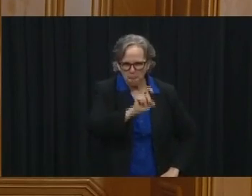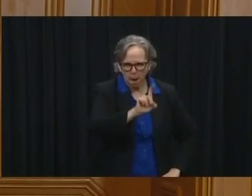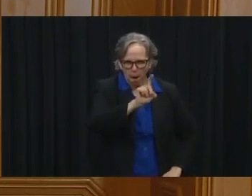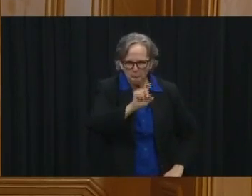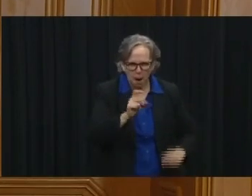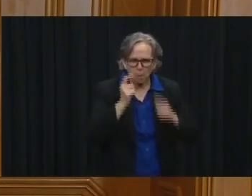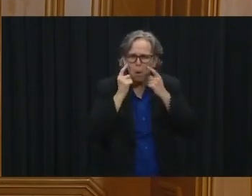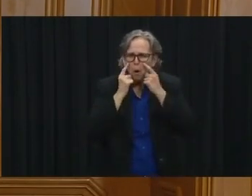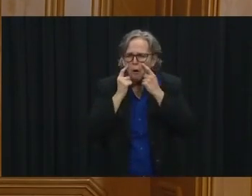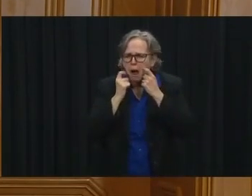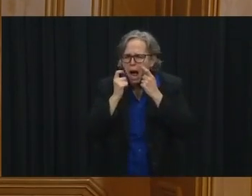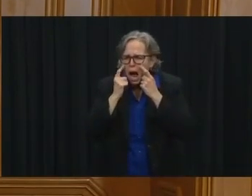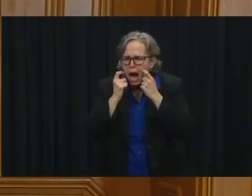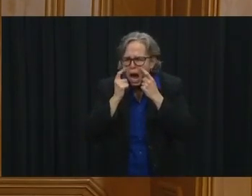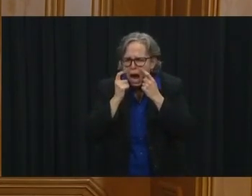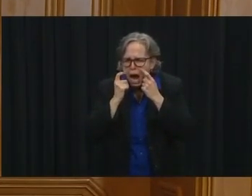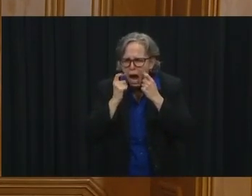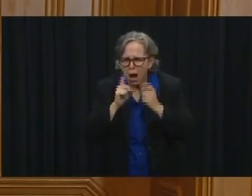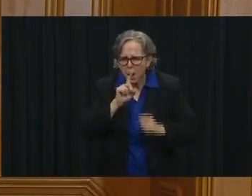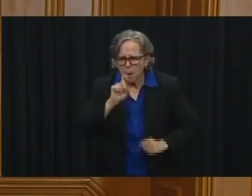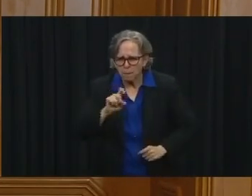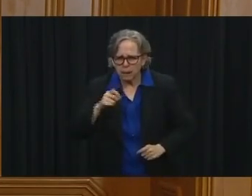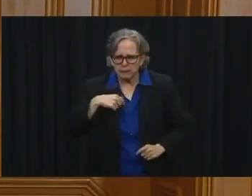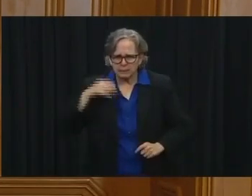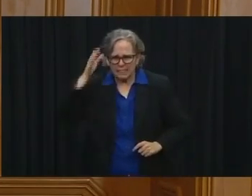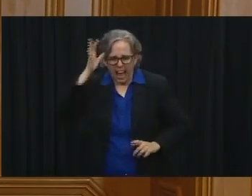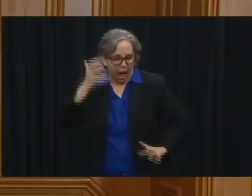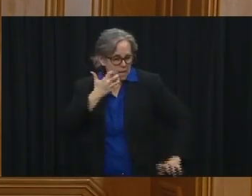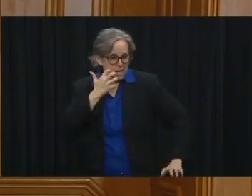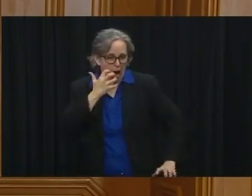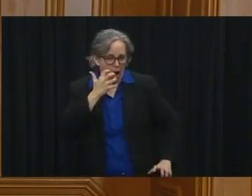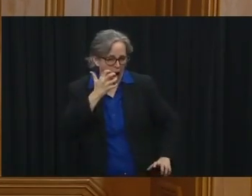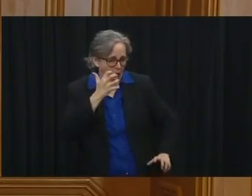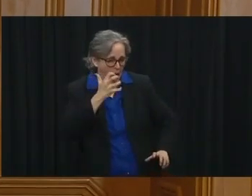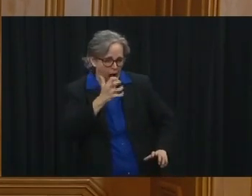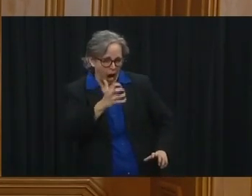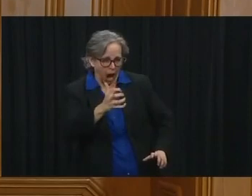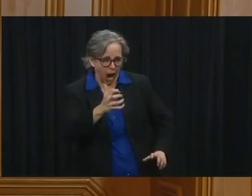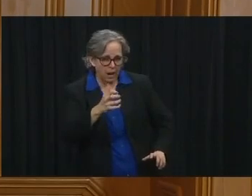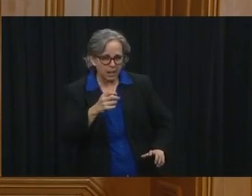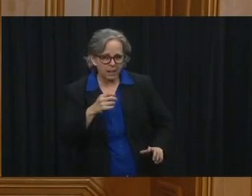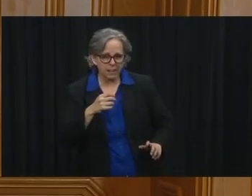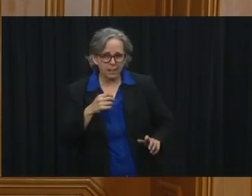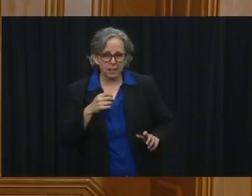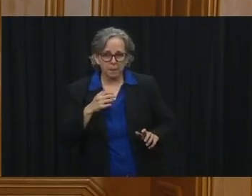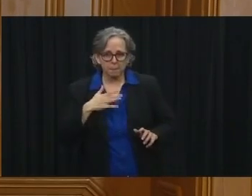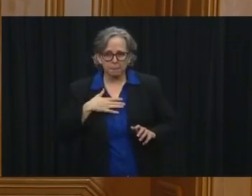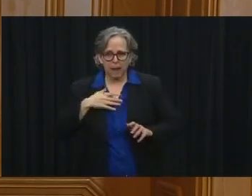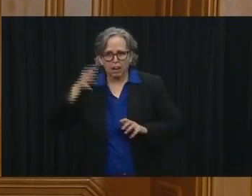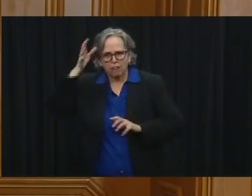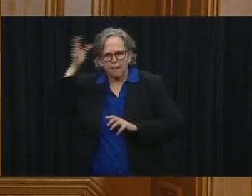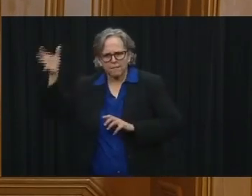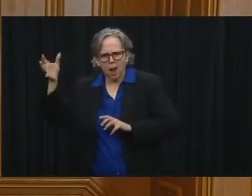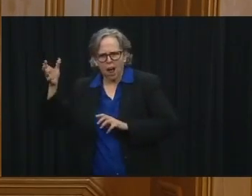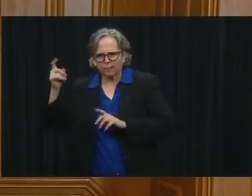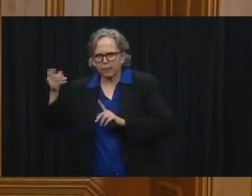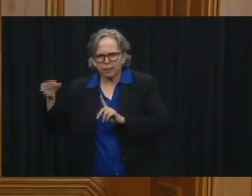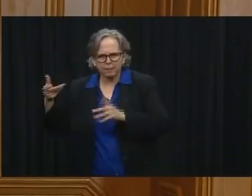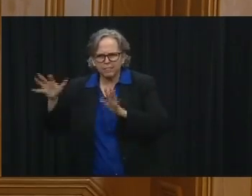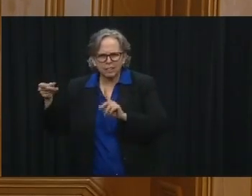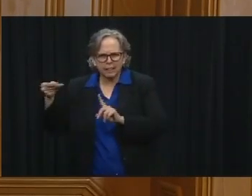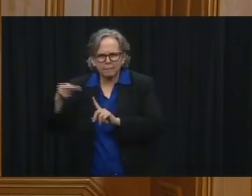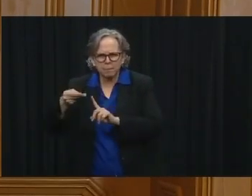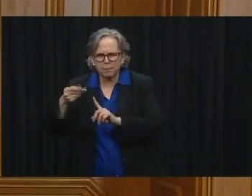his attention. And my grandfather had given my dad a silver dollar that my dad always carried. And it had the date of